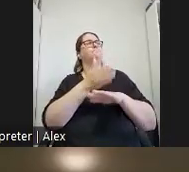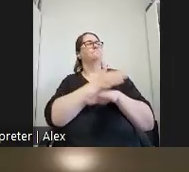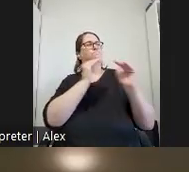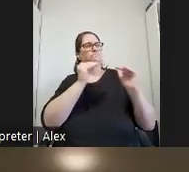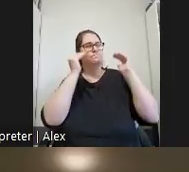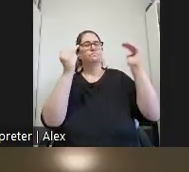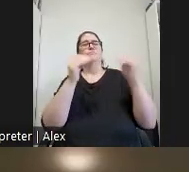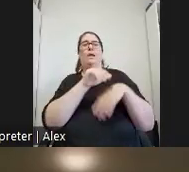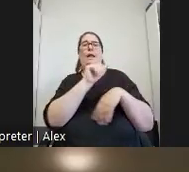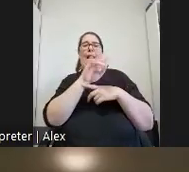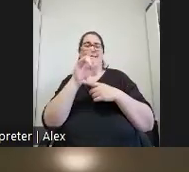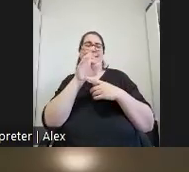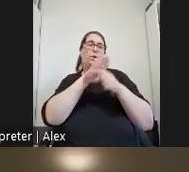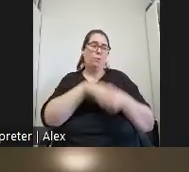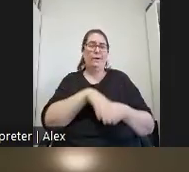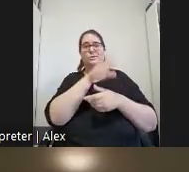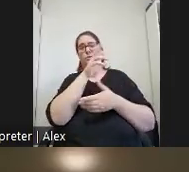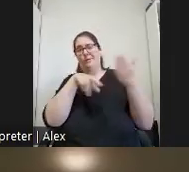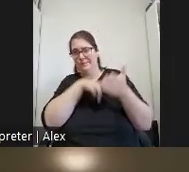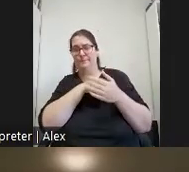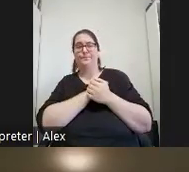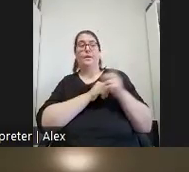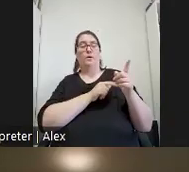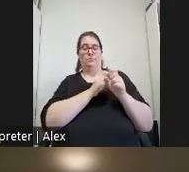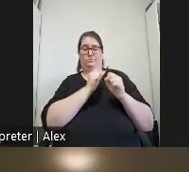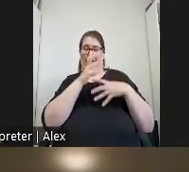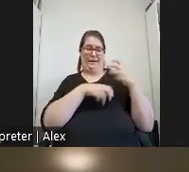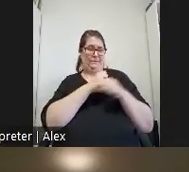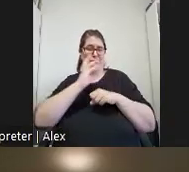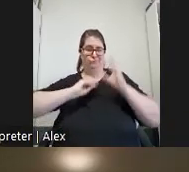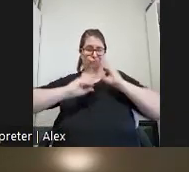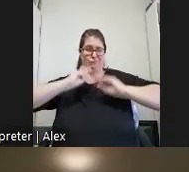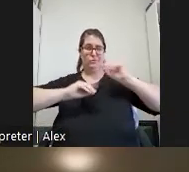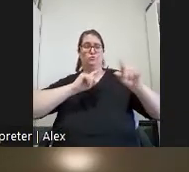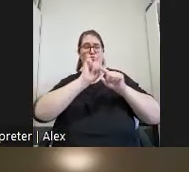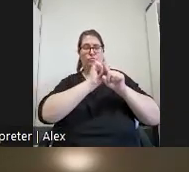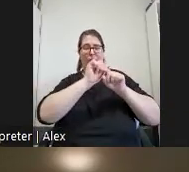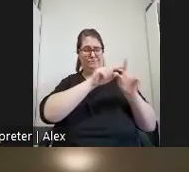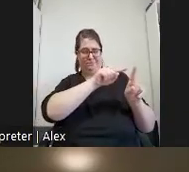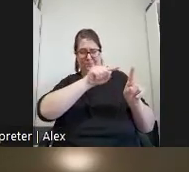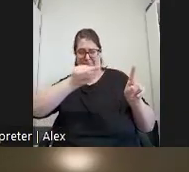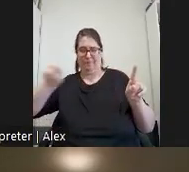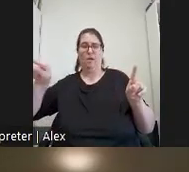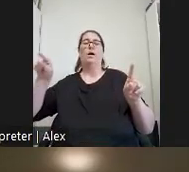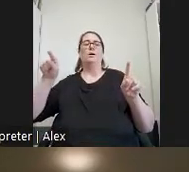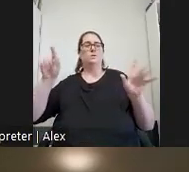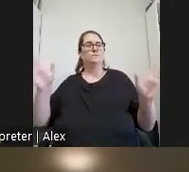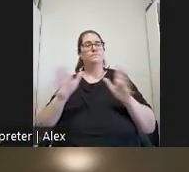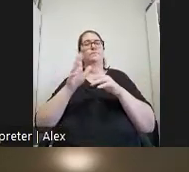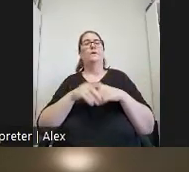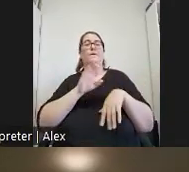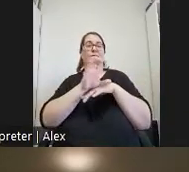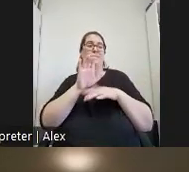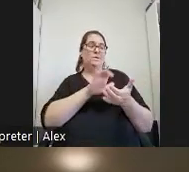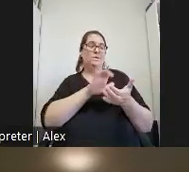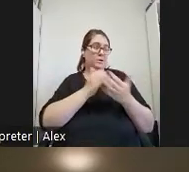and anti-racism. Over her extensive career, she has trained thousands of service providers to support forced marriage survivors,